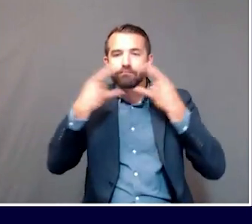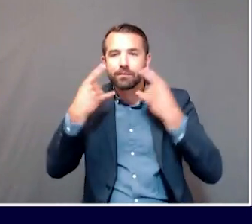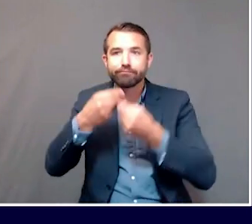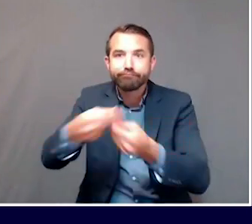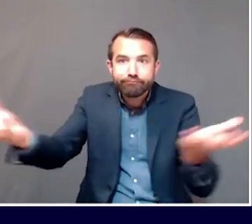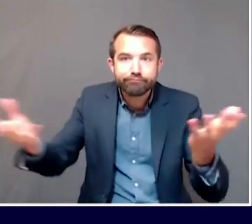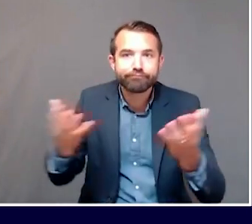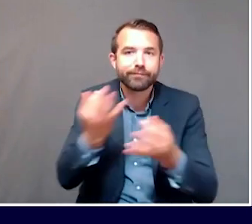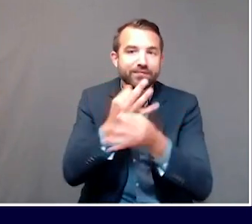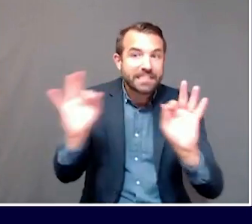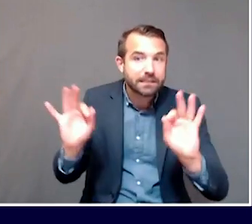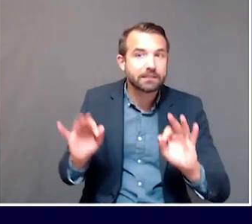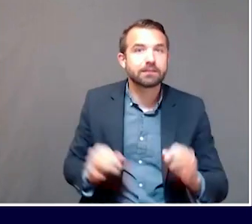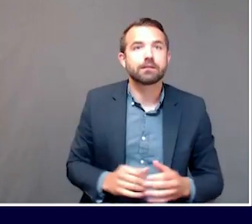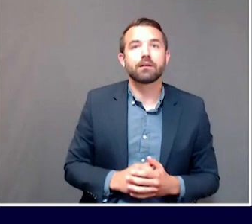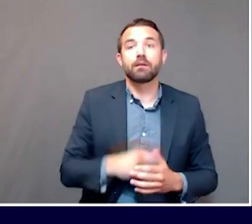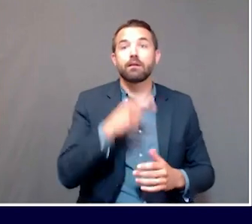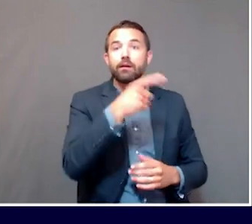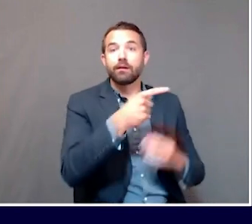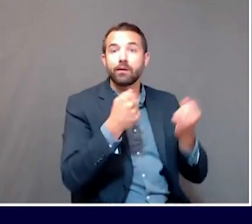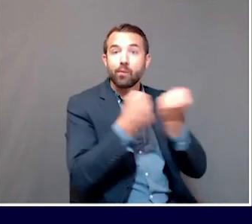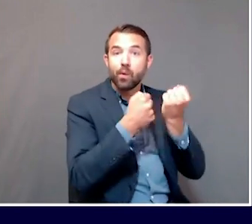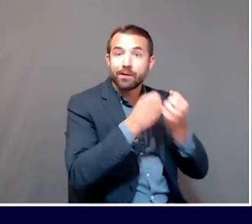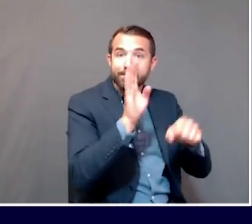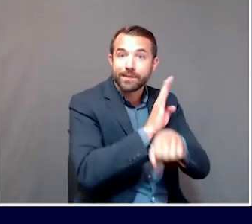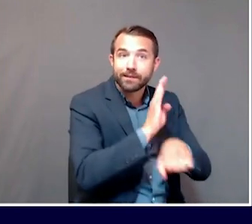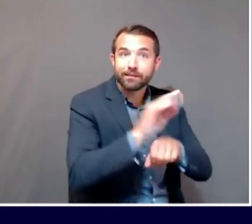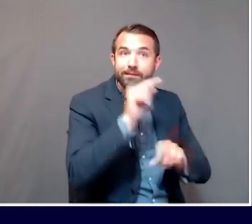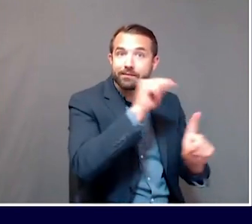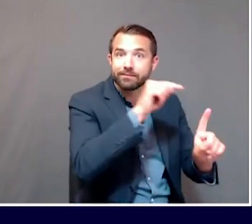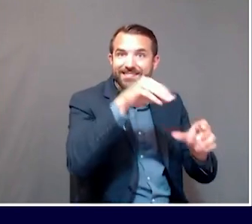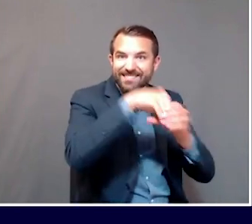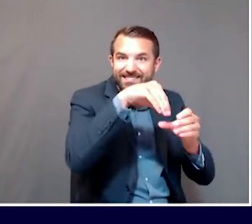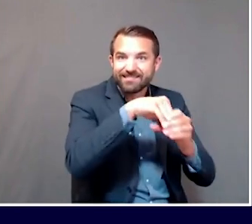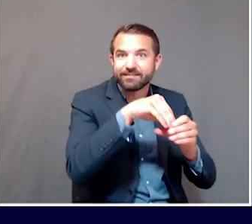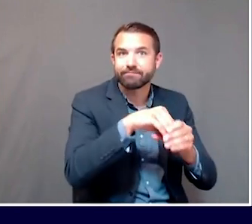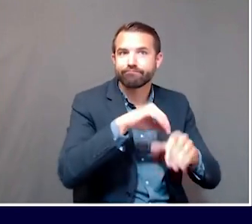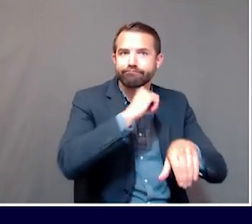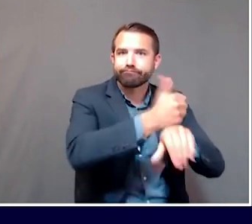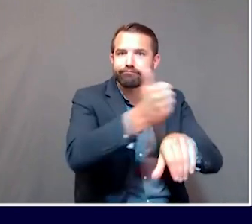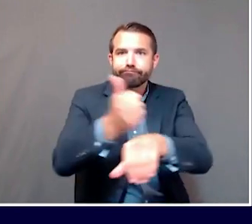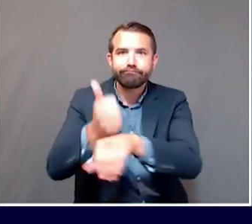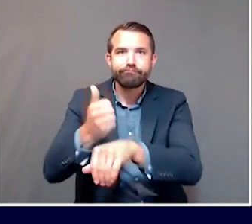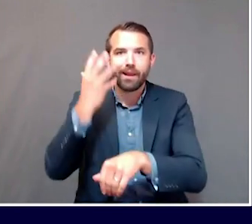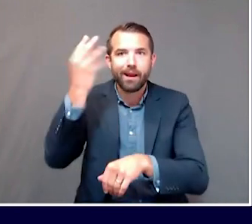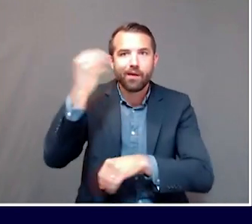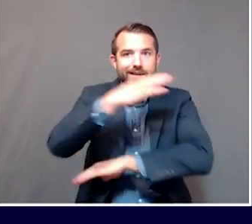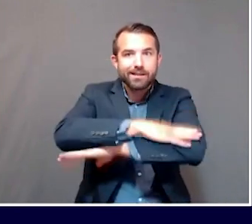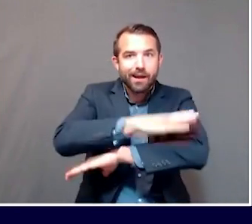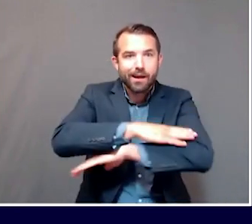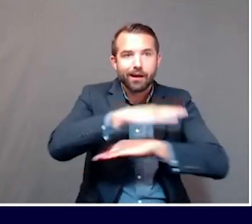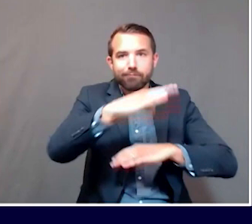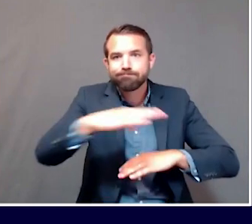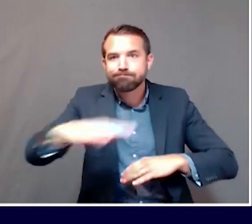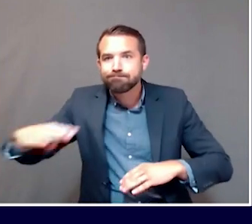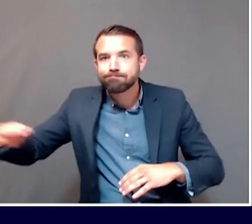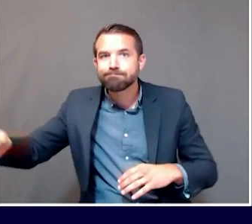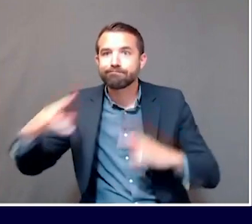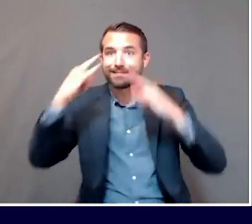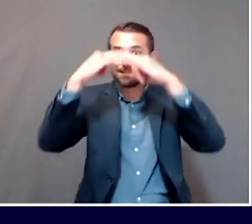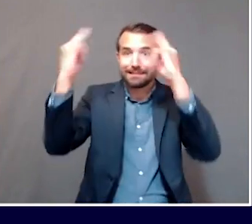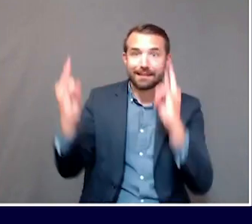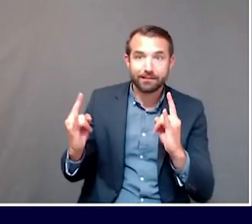outside. I applaud these towns and cities and welcome the partnership of our local communities in this effort. Right